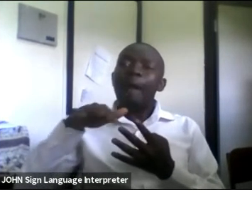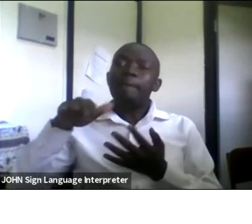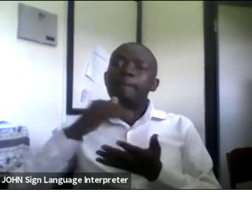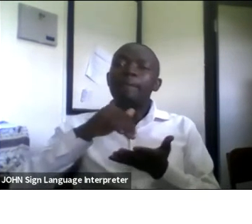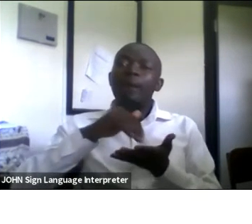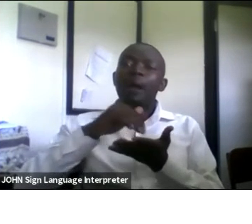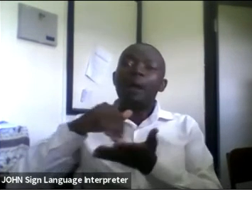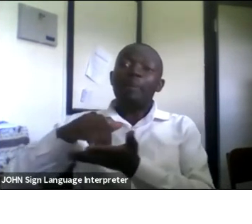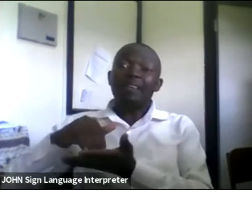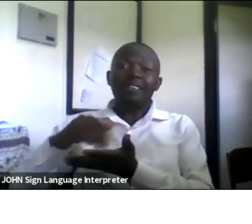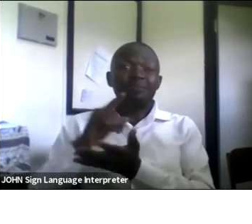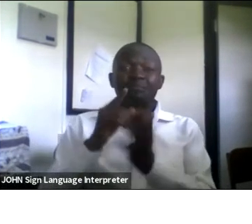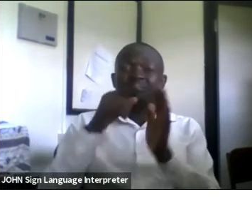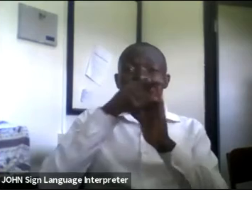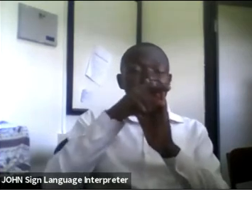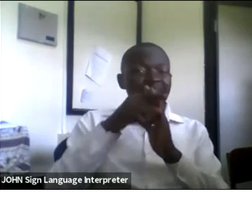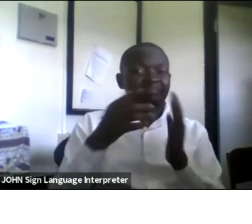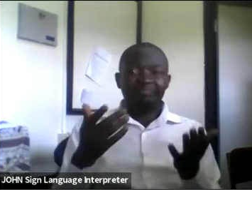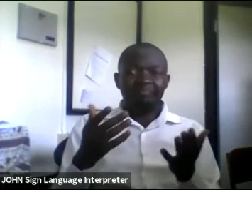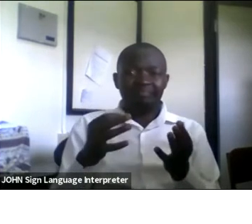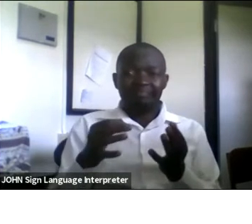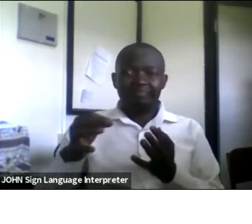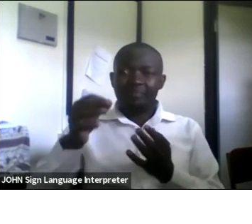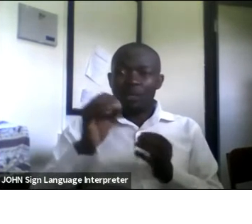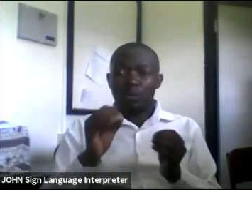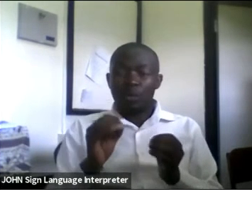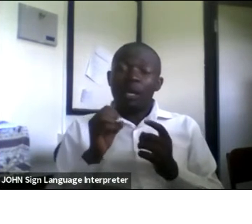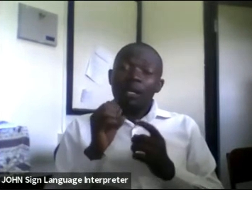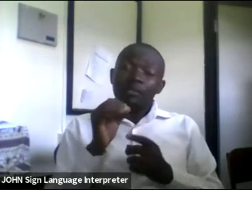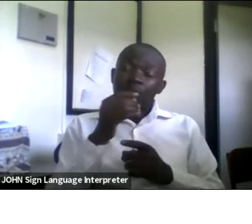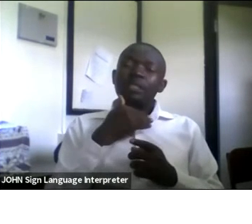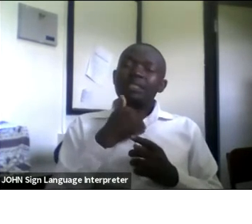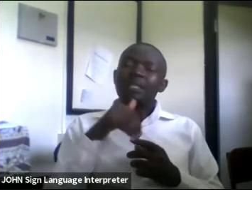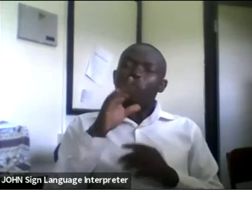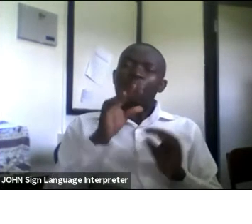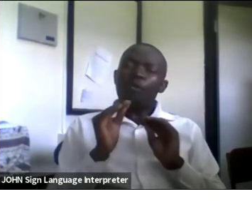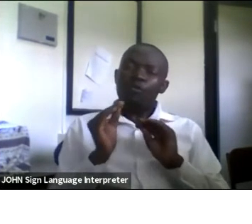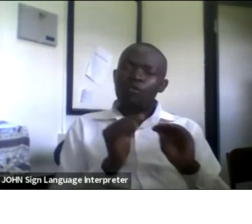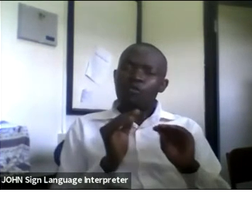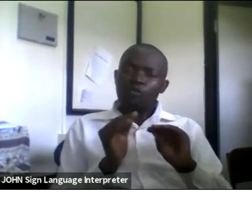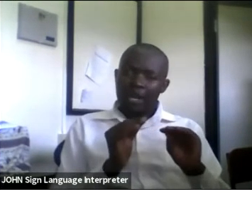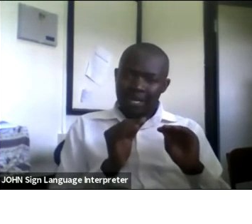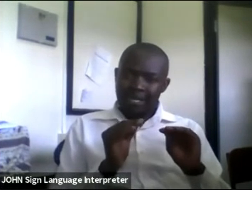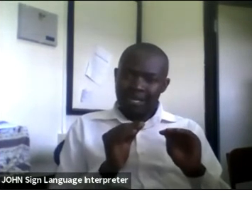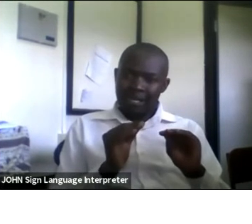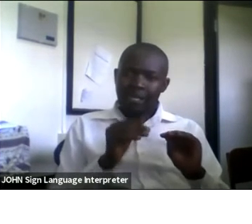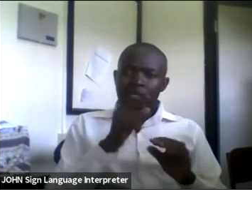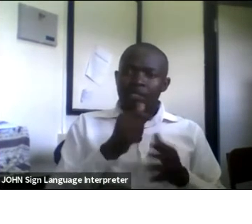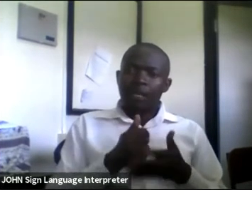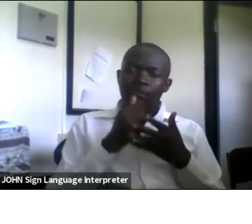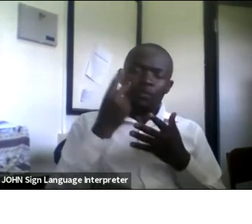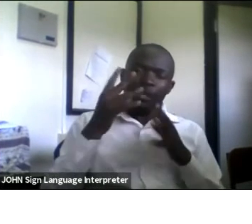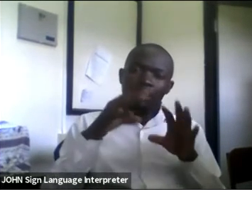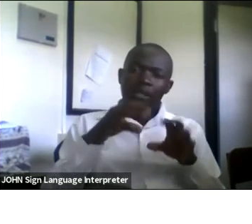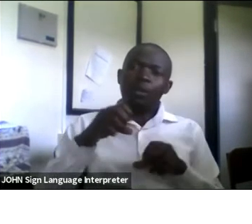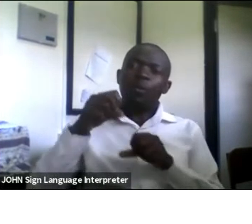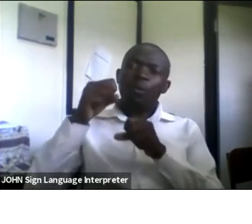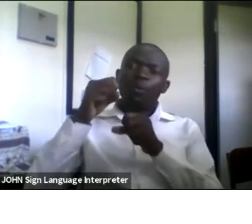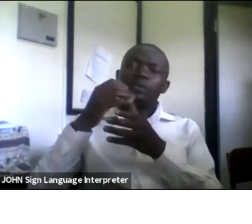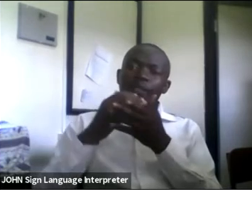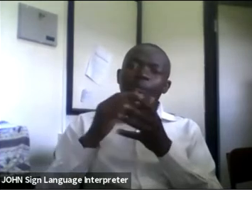of handling this is task shifting and training people so that they take on some aspects